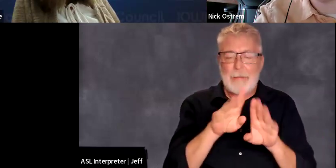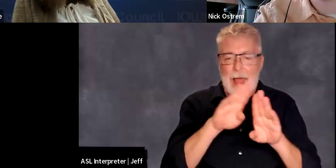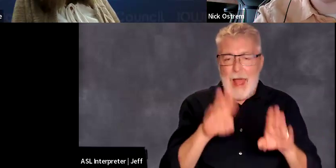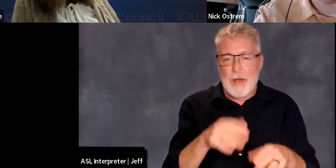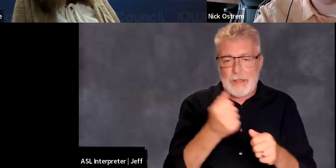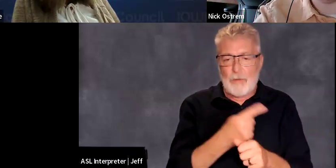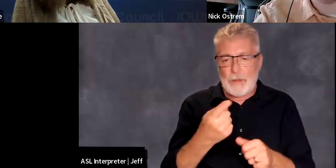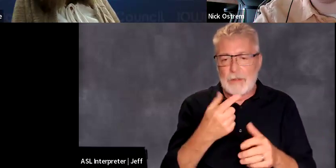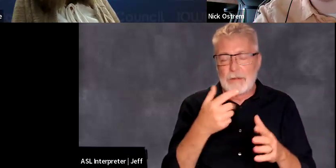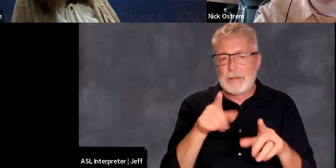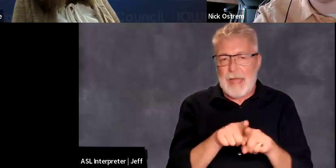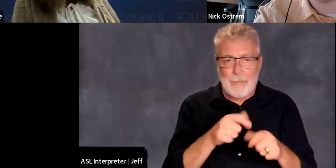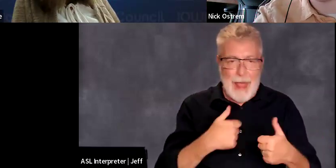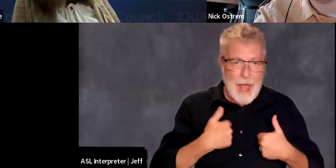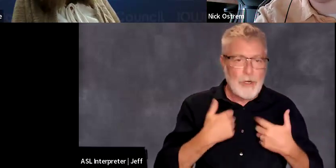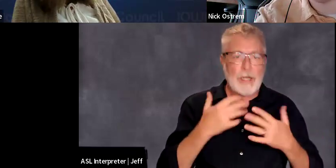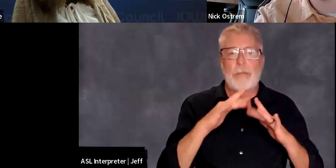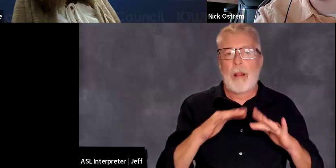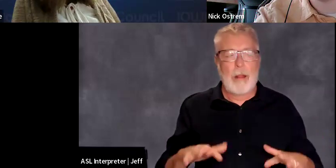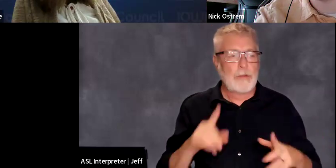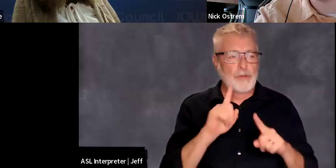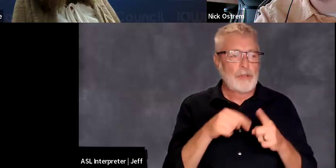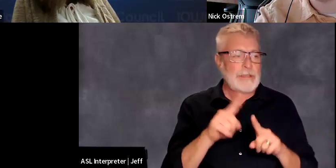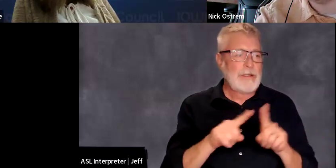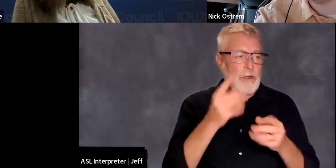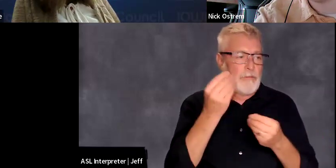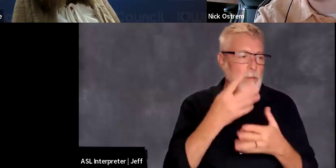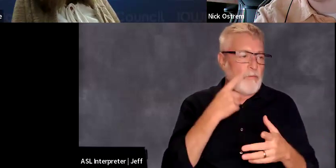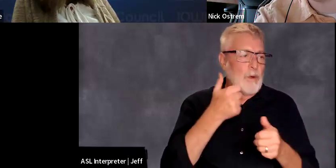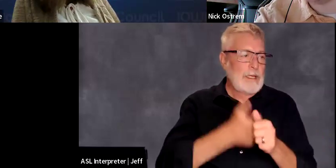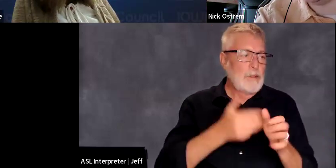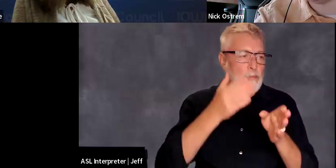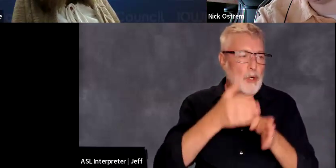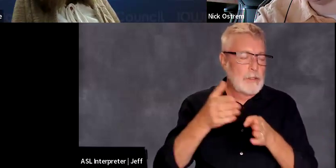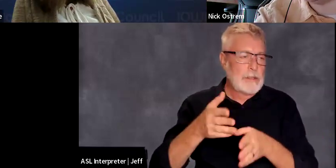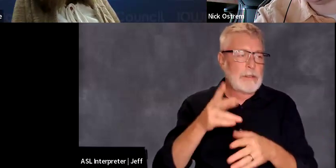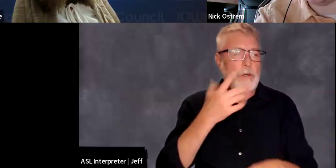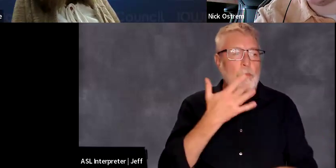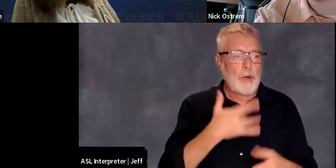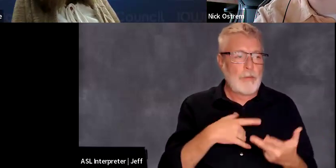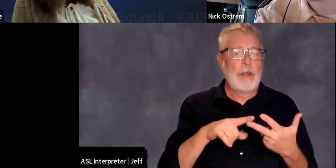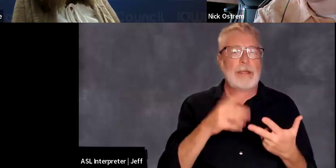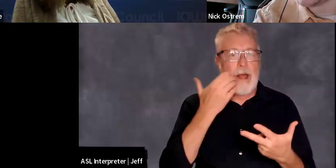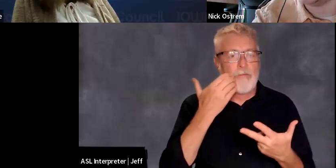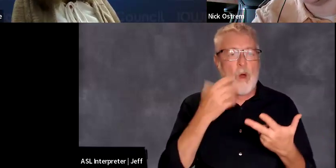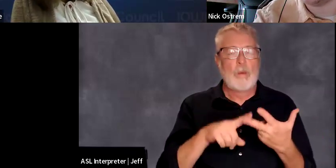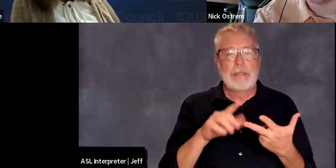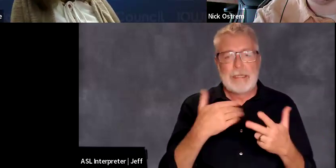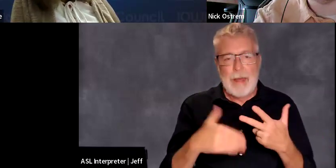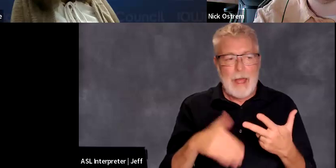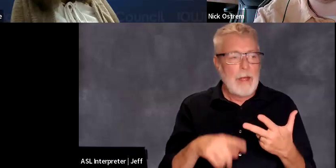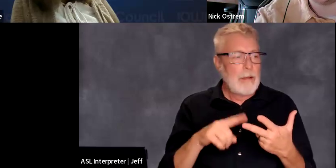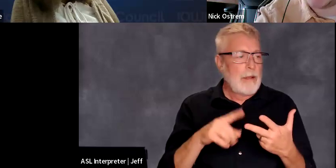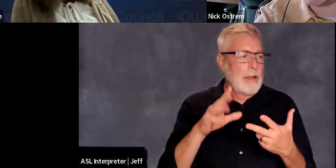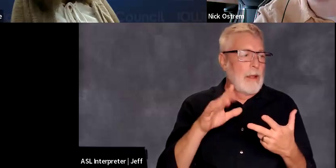everybody is on the same address. So we just have the different information for each individual person. So date of birth, cell phone, email. They do have a